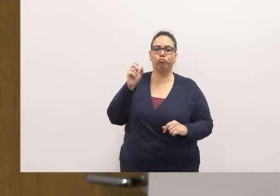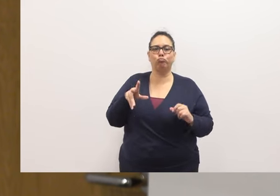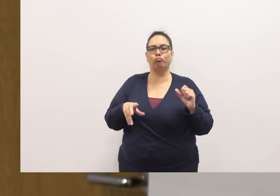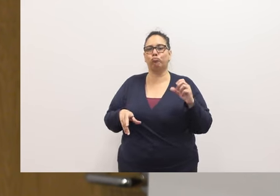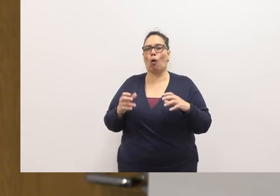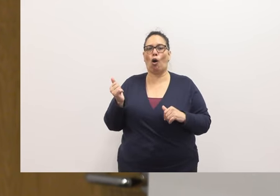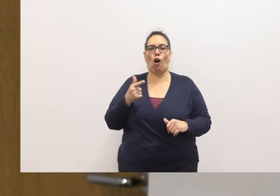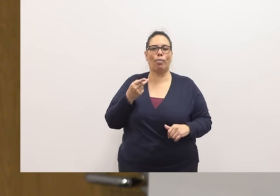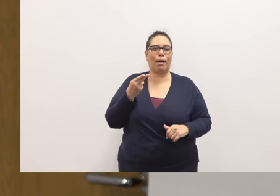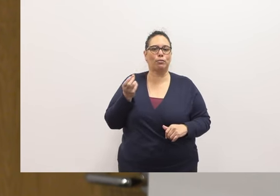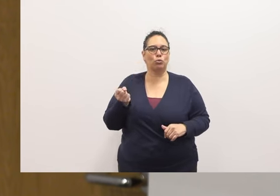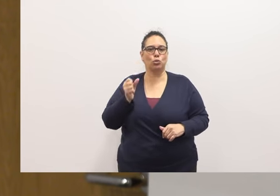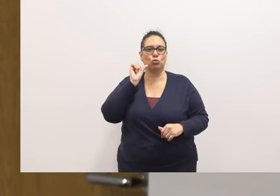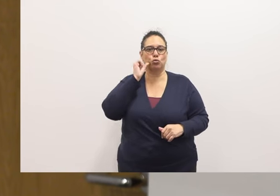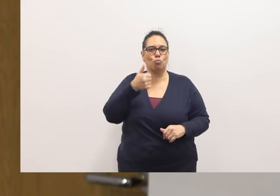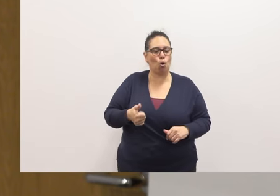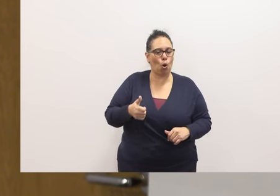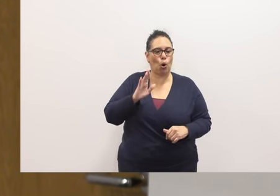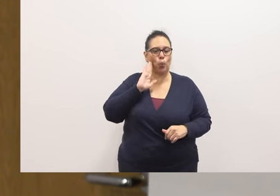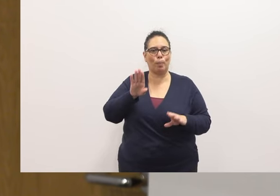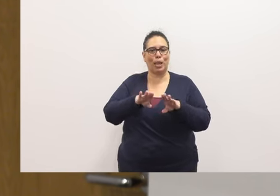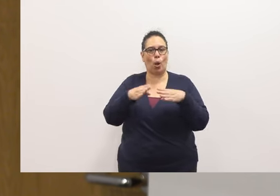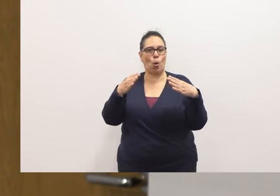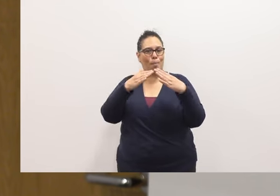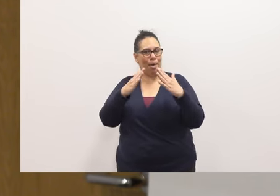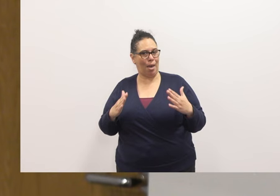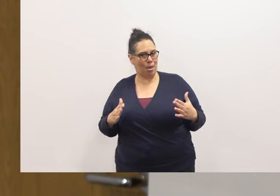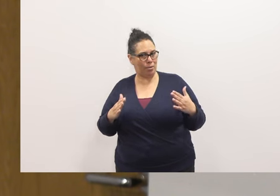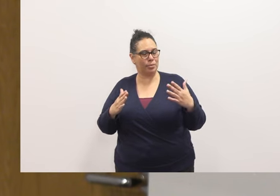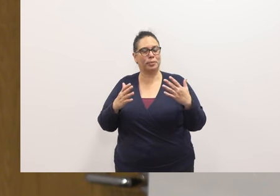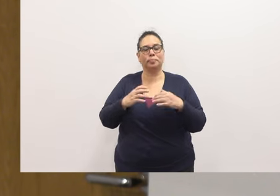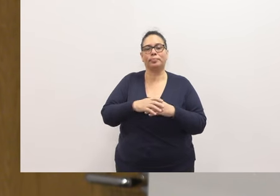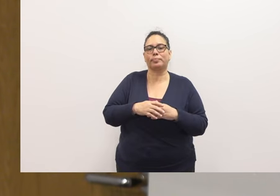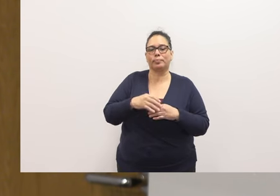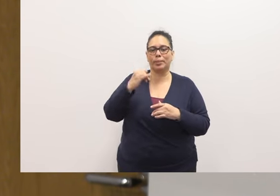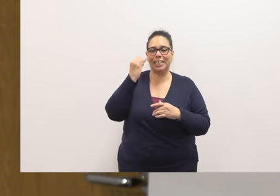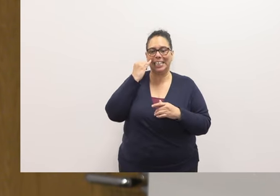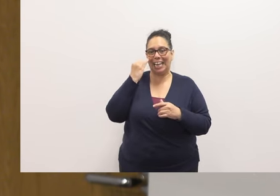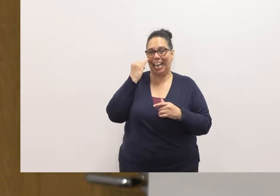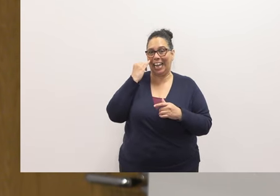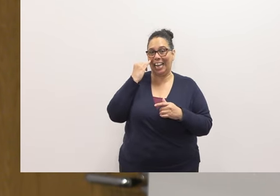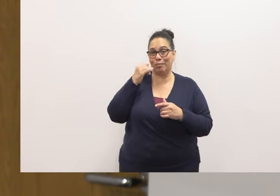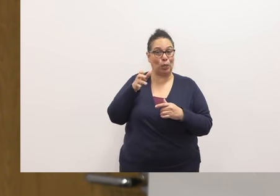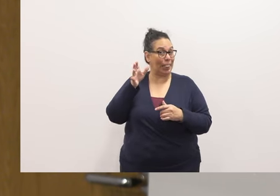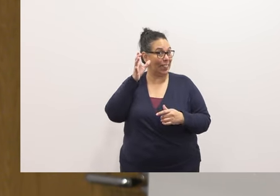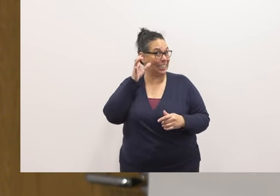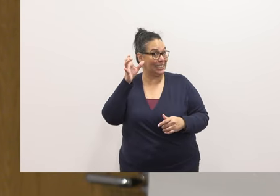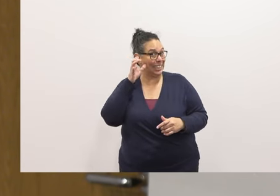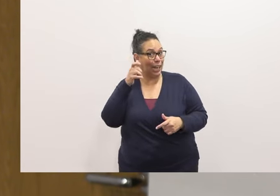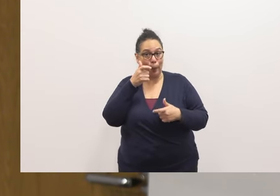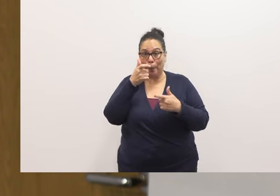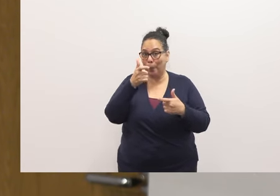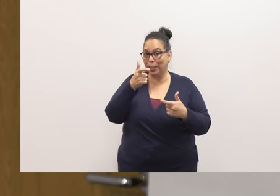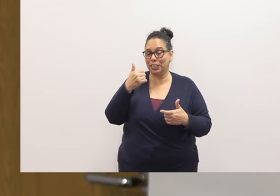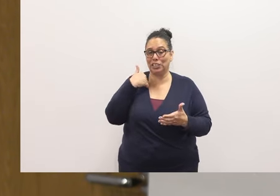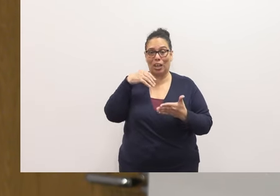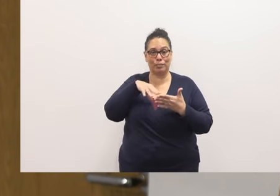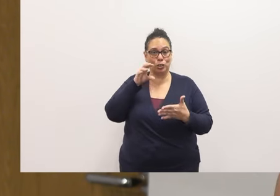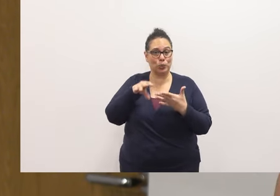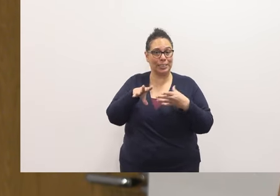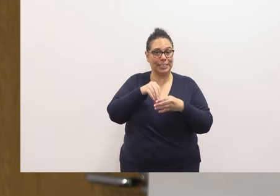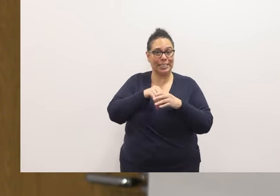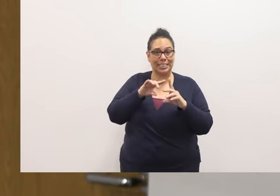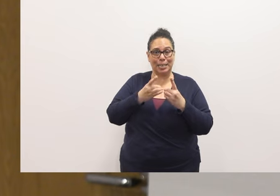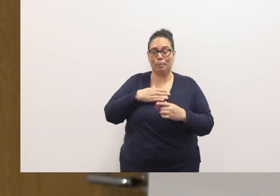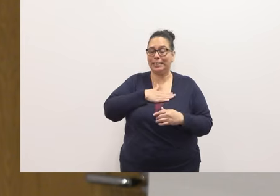tomorrow, which tomorrow will be their open house. So if you guys are listening out there, if you guys have students in the district,